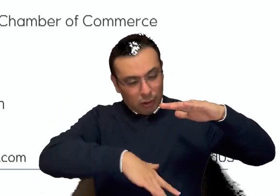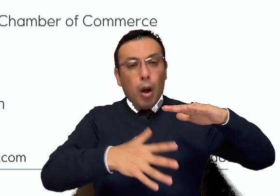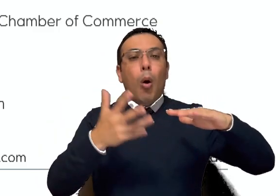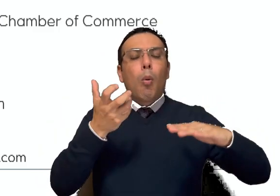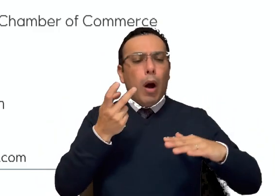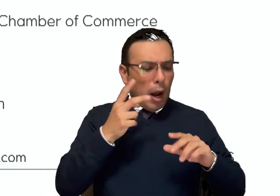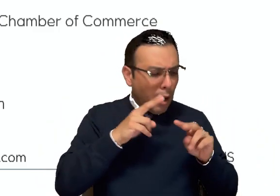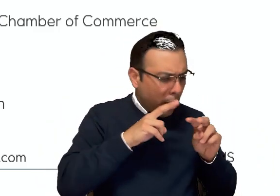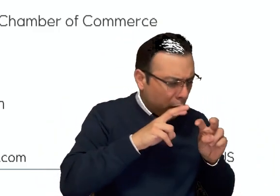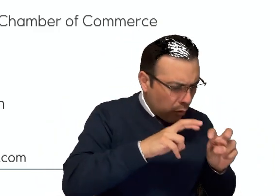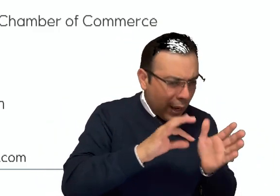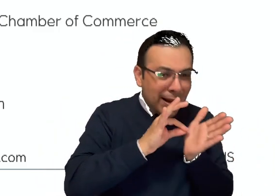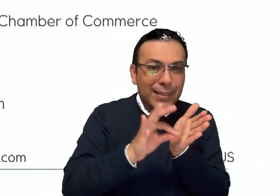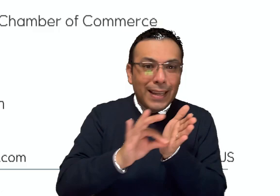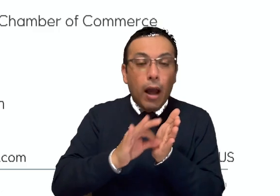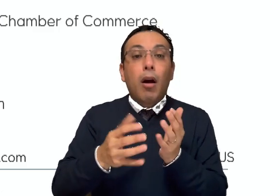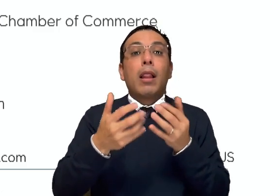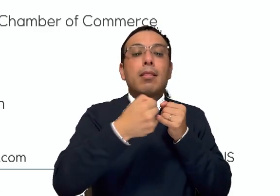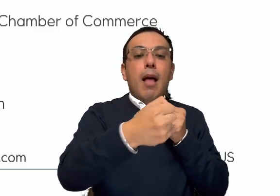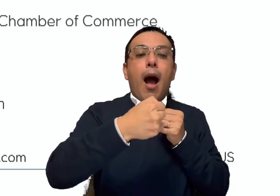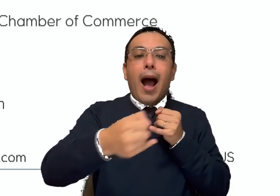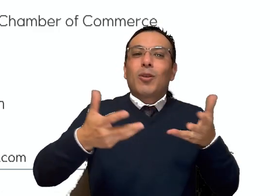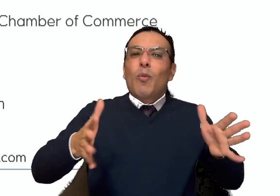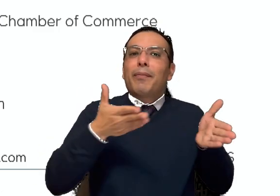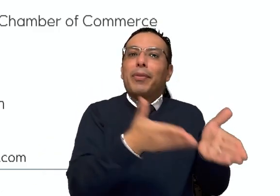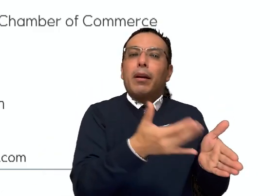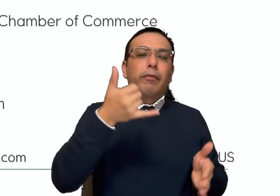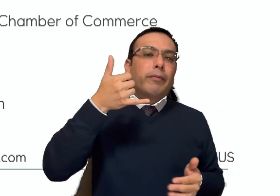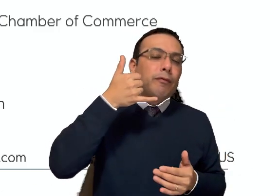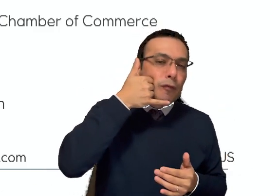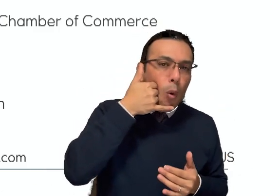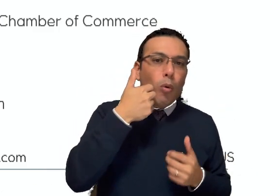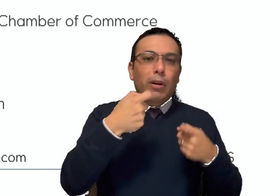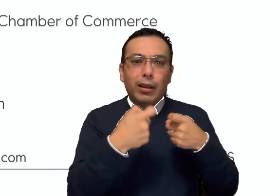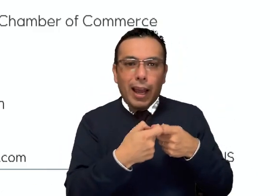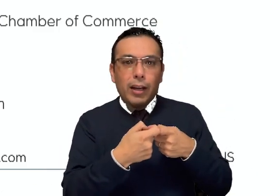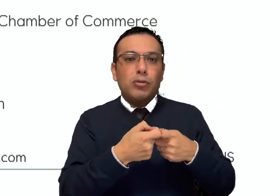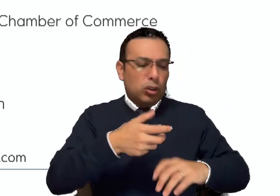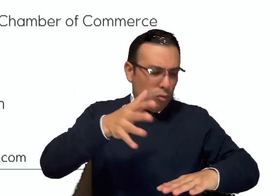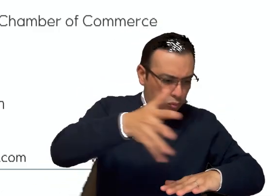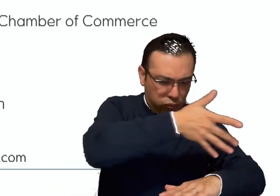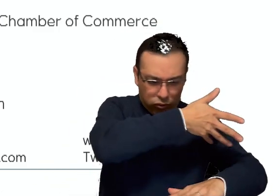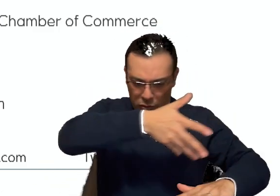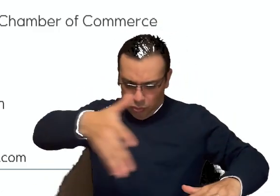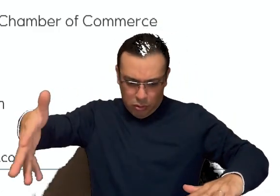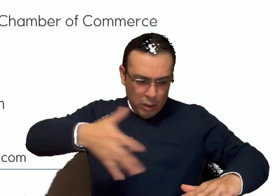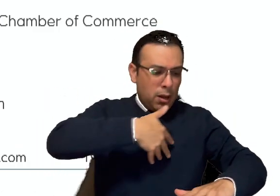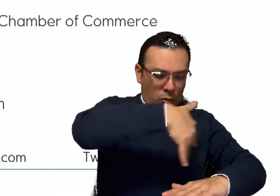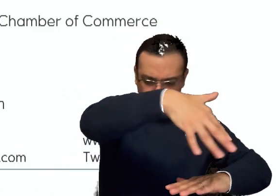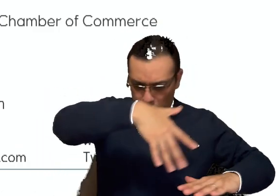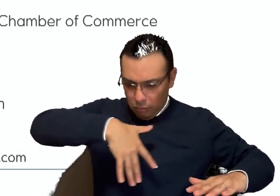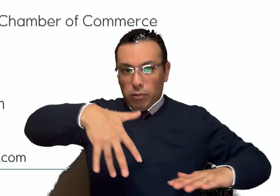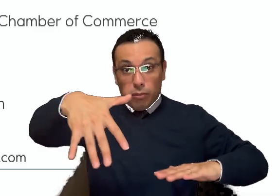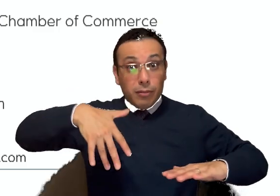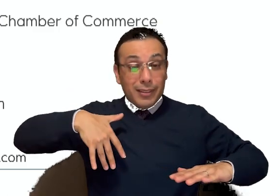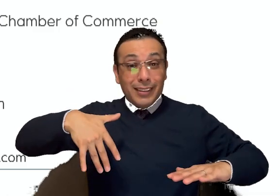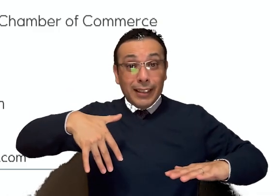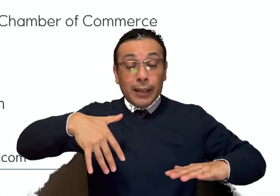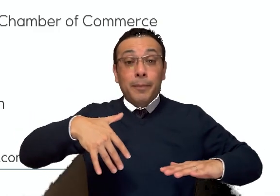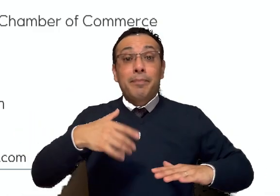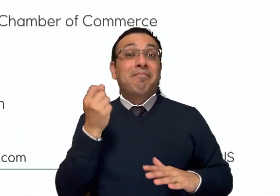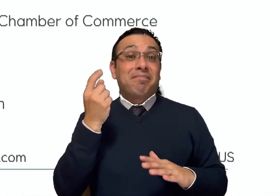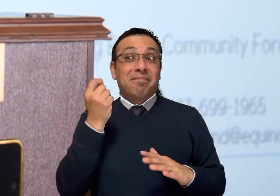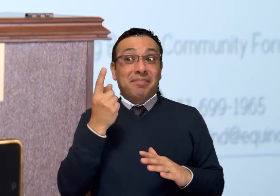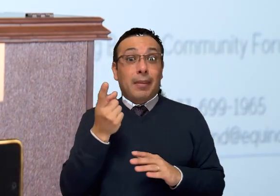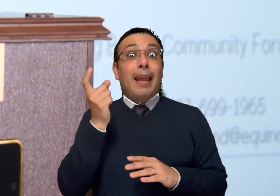in Long Beach. So to conduct that survey, it does require required some street closures, some no